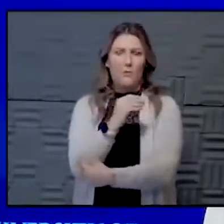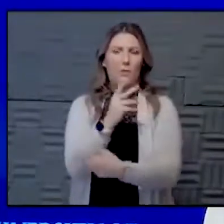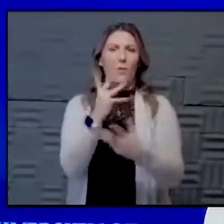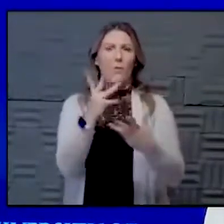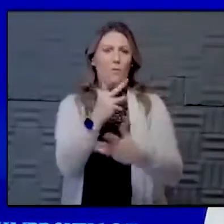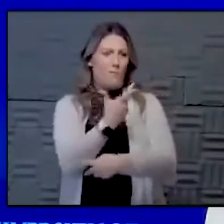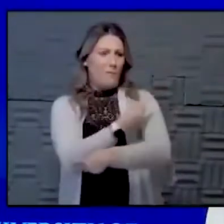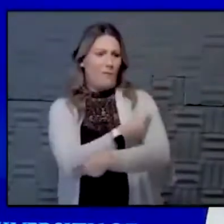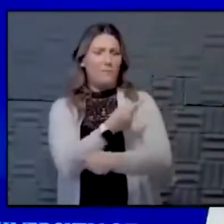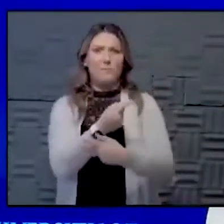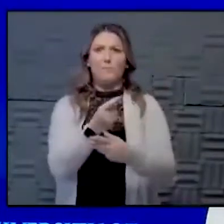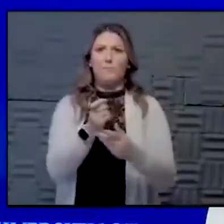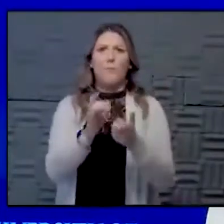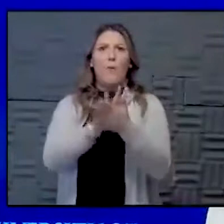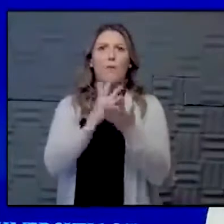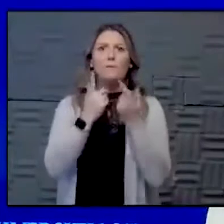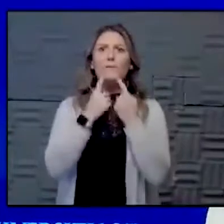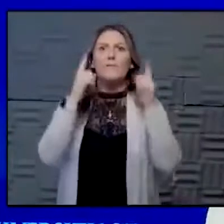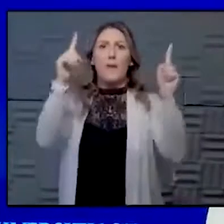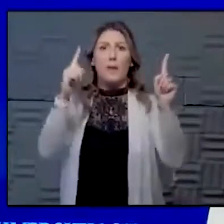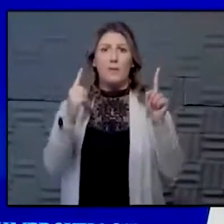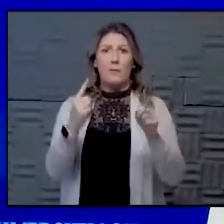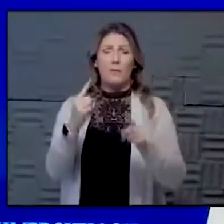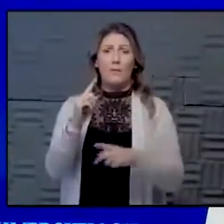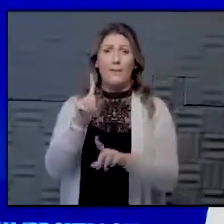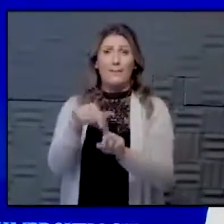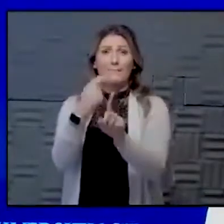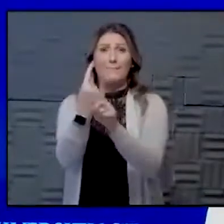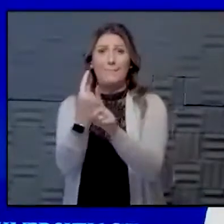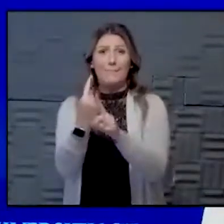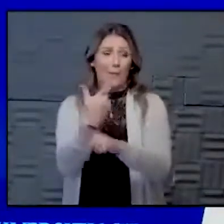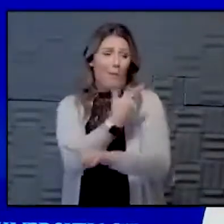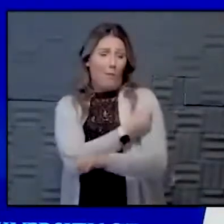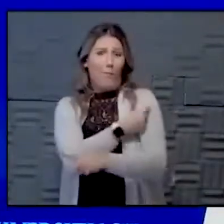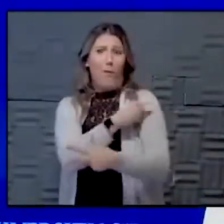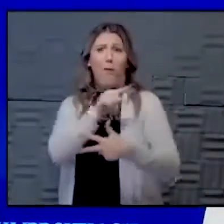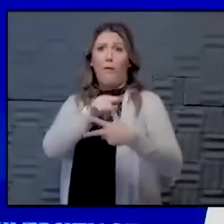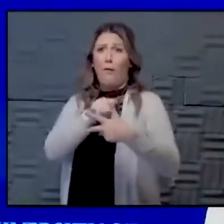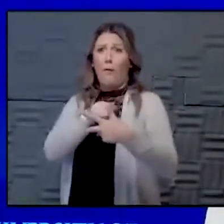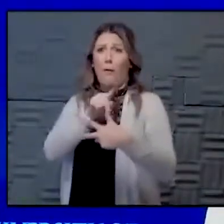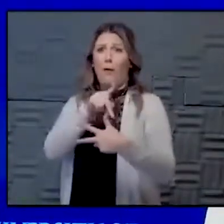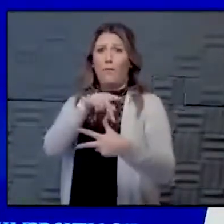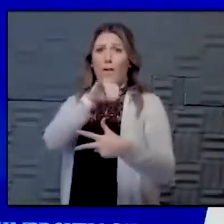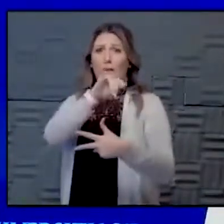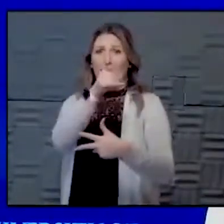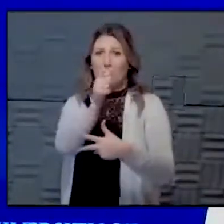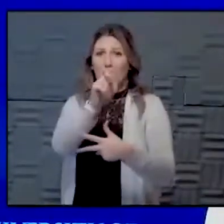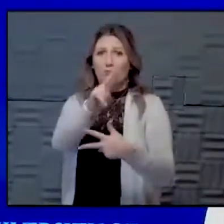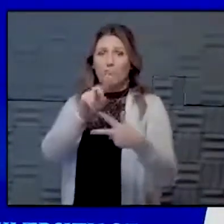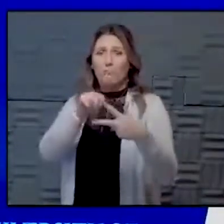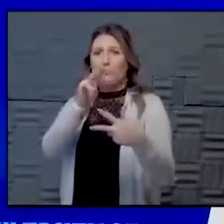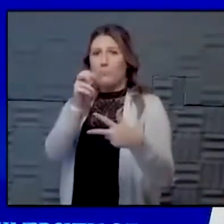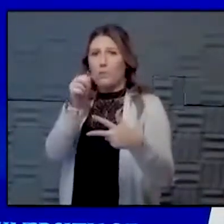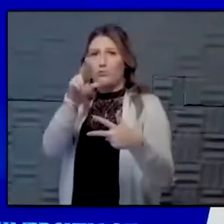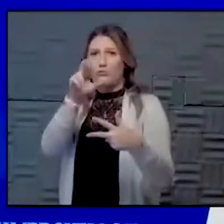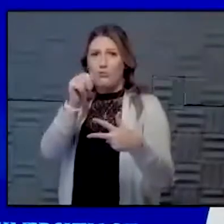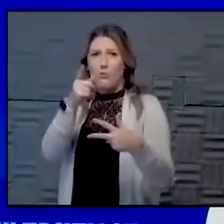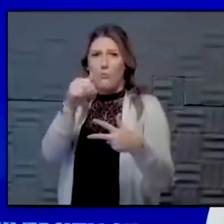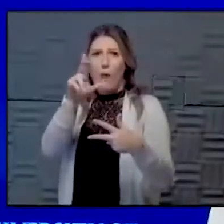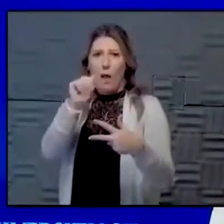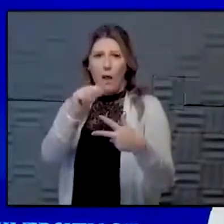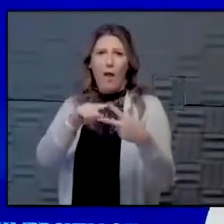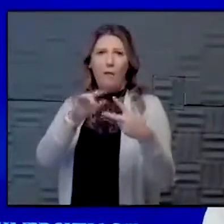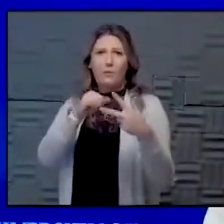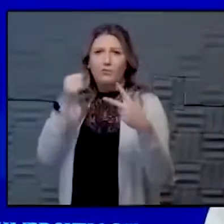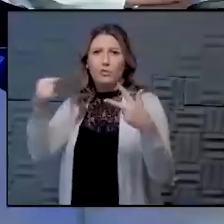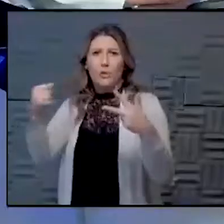the vaccines, both with a single dose of Moderna or Pfizer or the double dose regimen, 82 and 94%. That's really